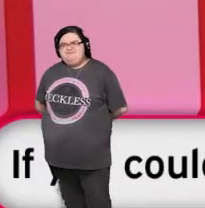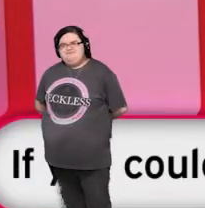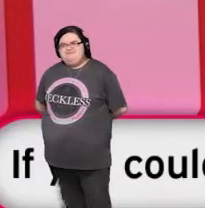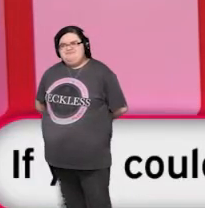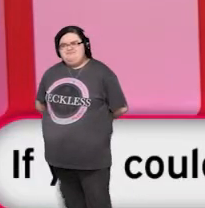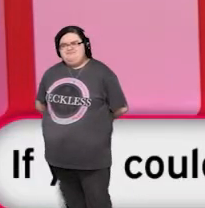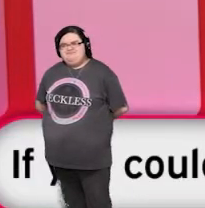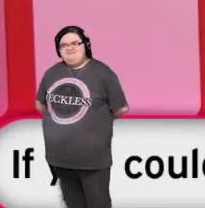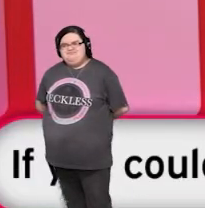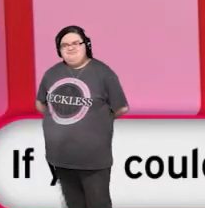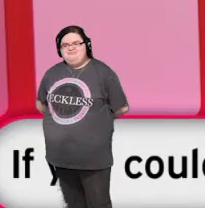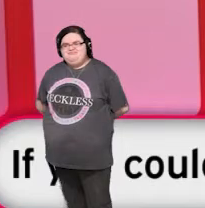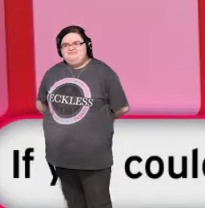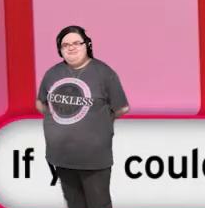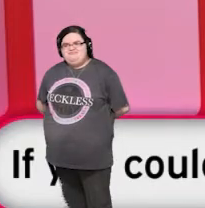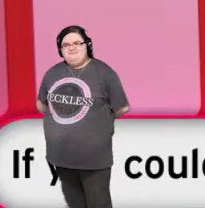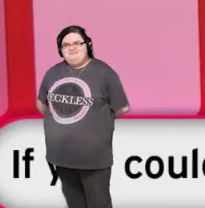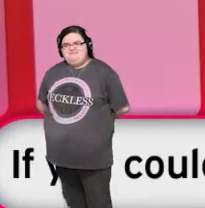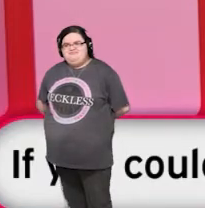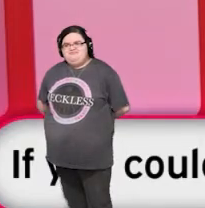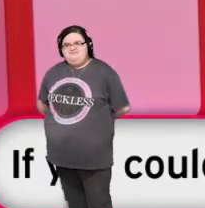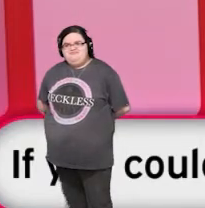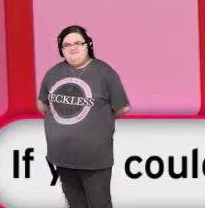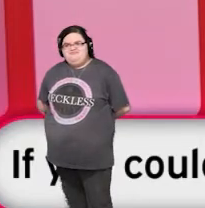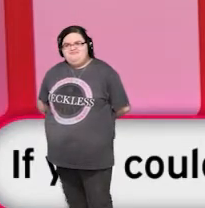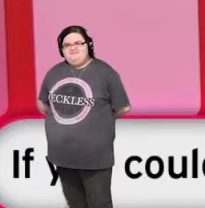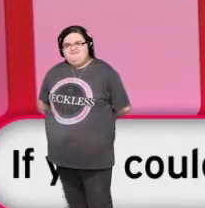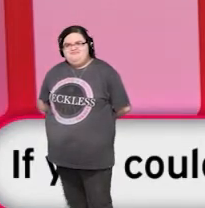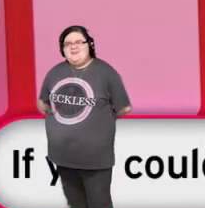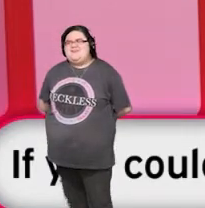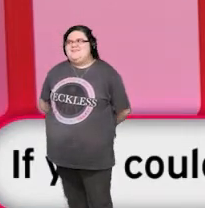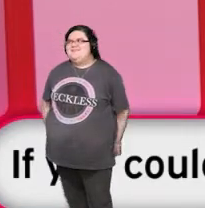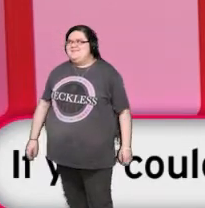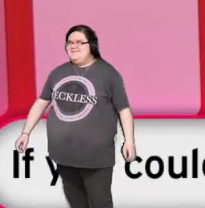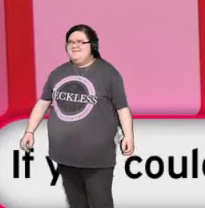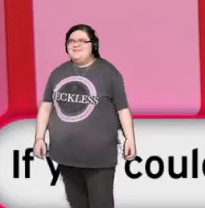I would like an endless supply of money. FIFA points.